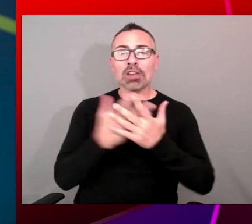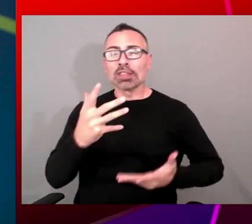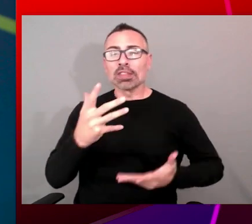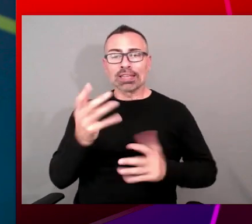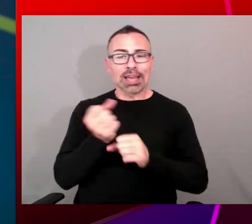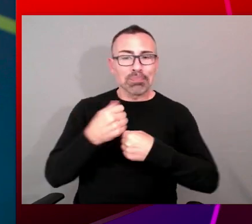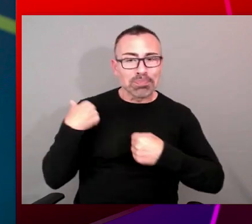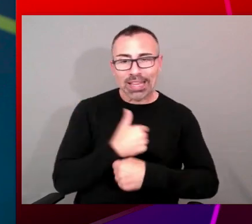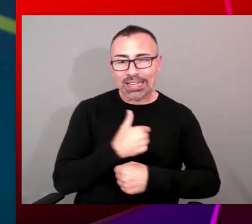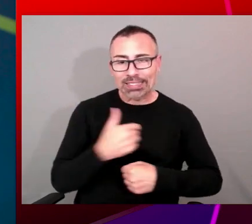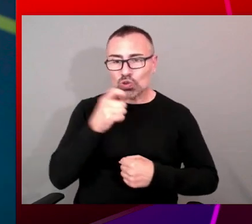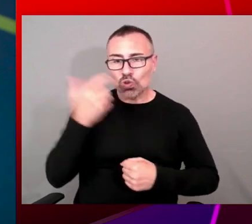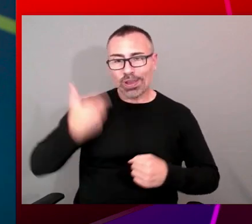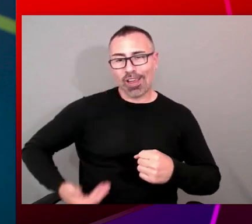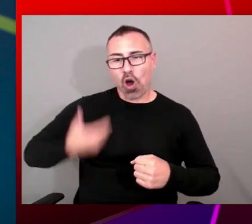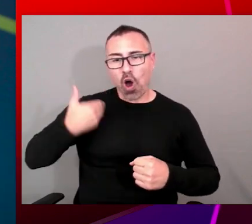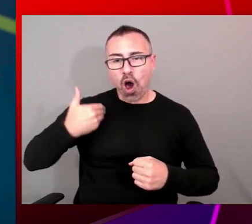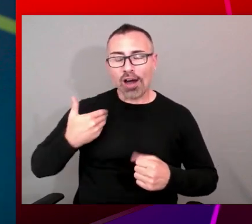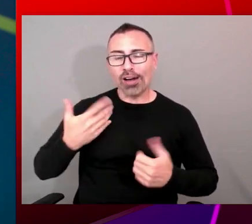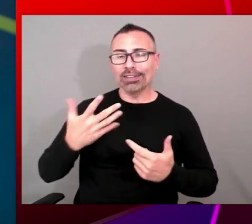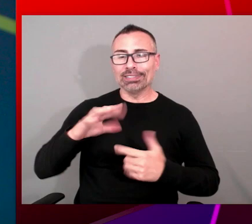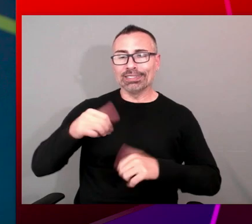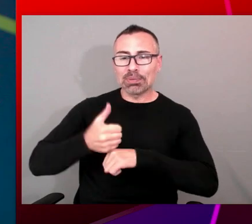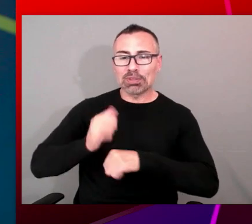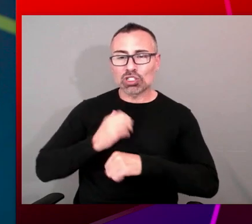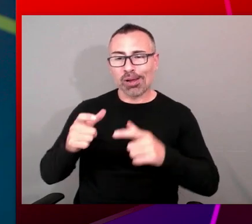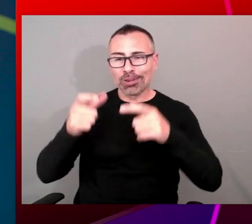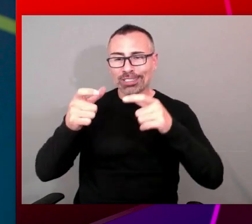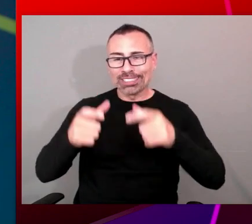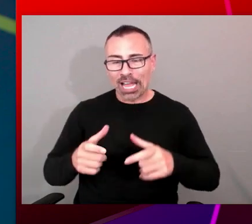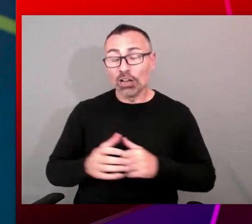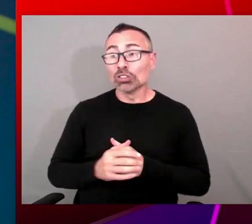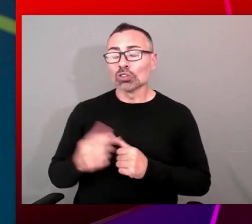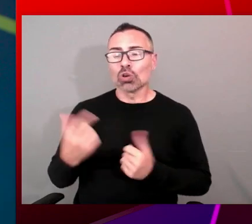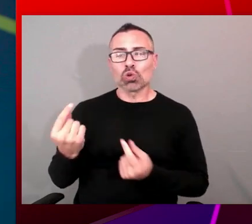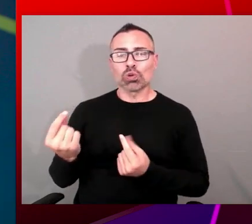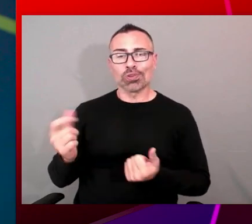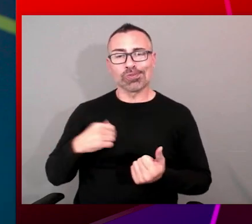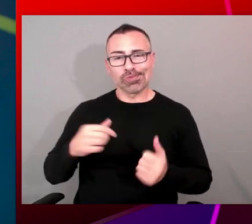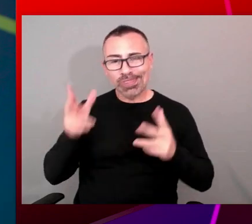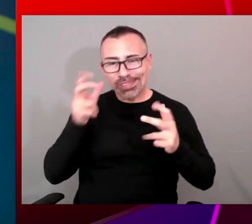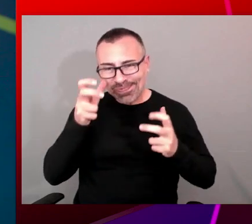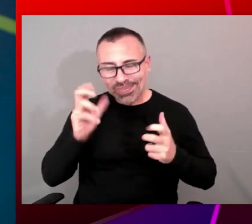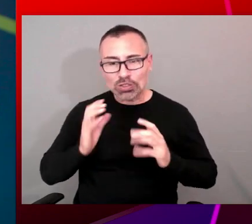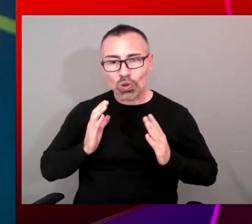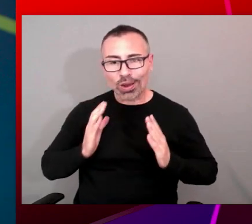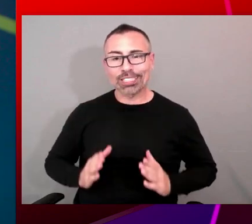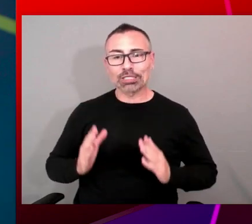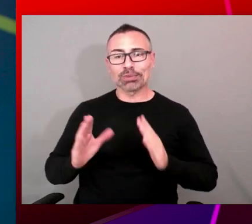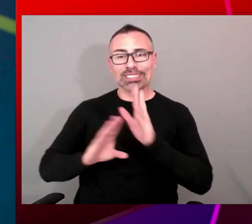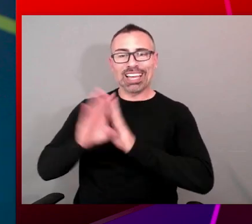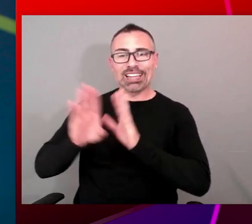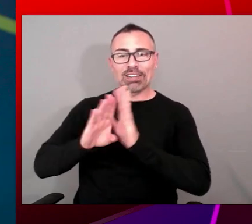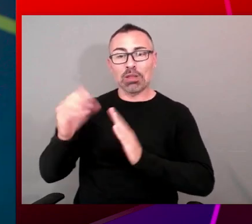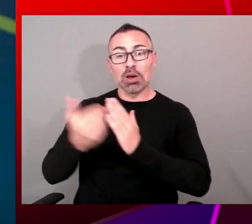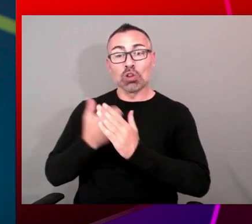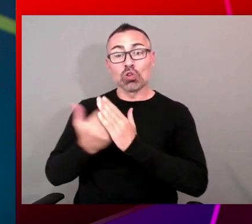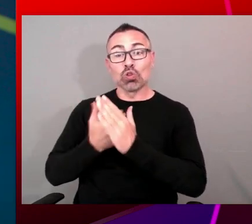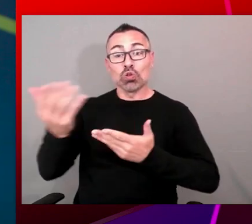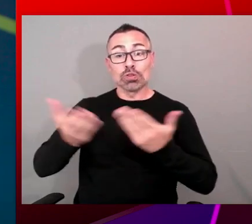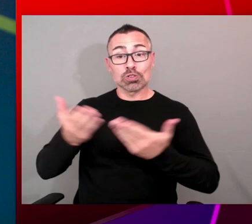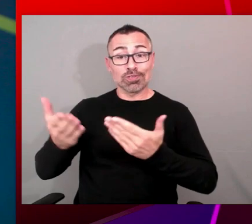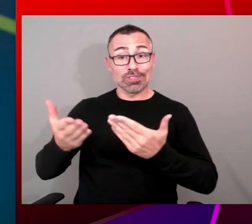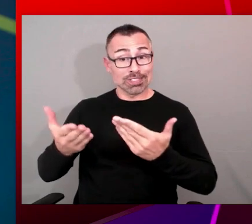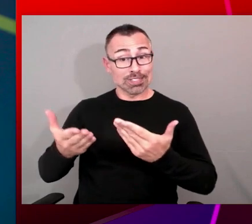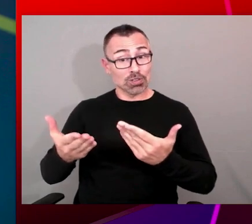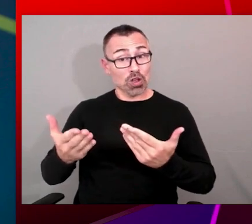so what we've done is we've really tried to listen to our customers and developed a new sort of purpose-built service to hopefully make their lives